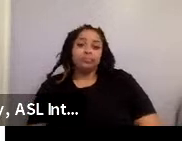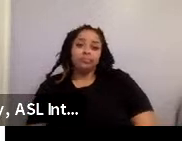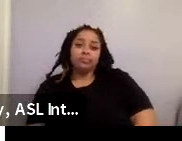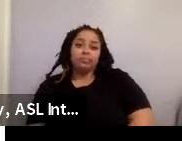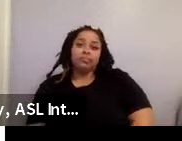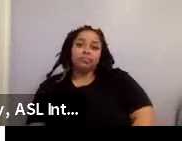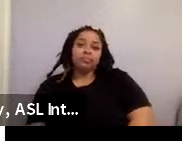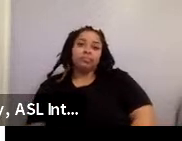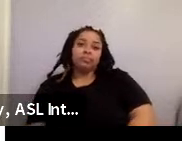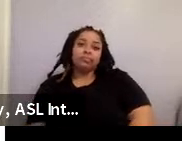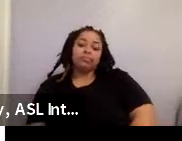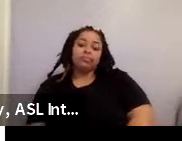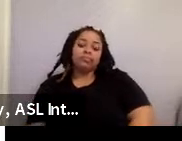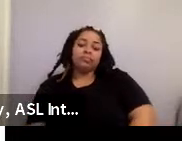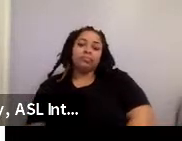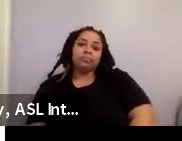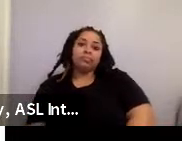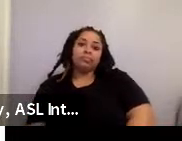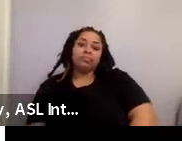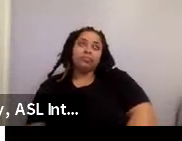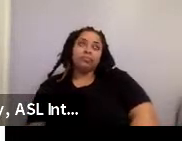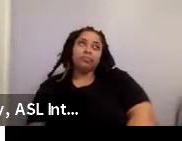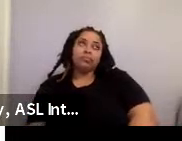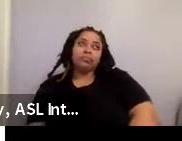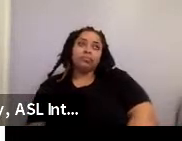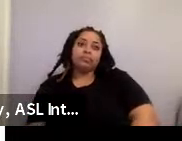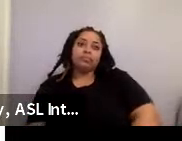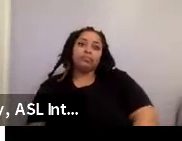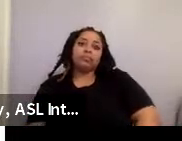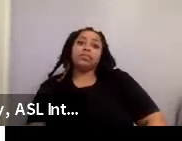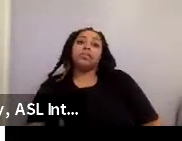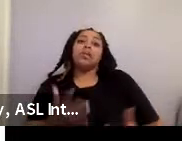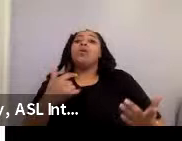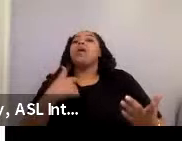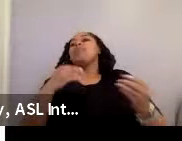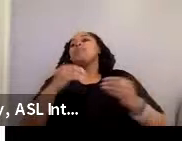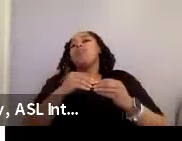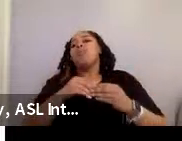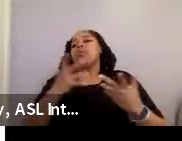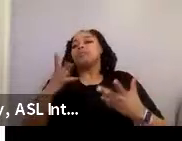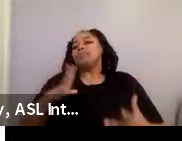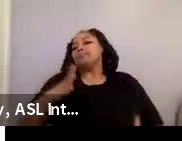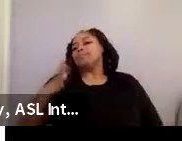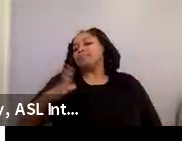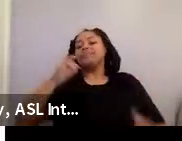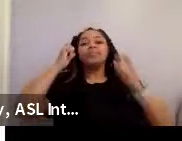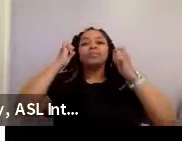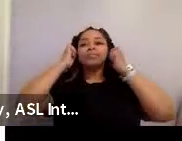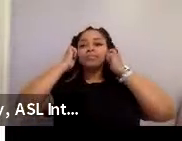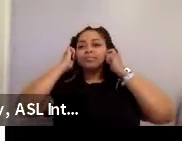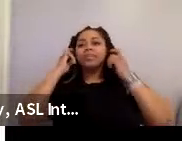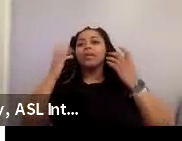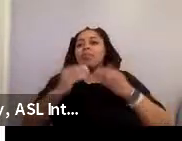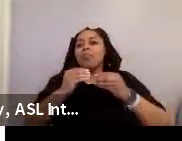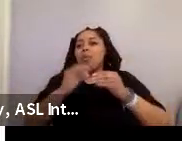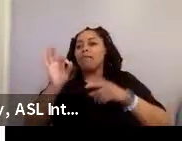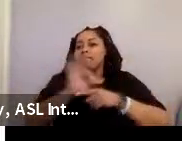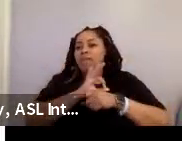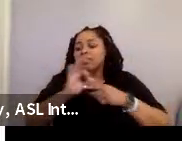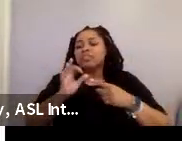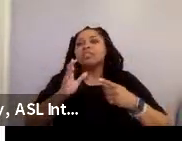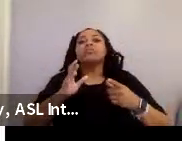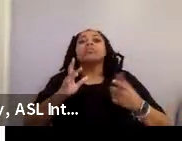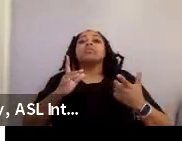Slide 39. On this slide, we have more modern headsets that have more features, and more features